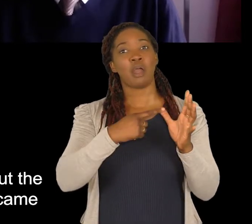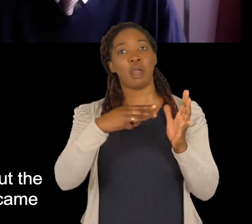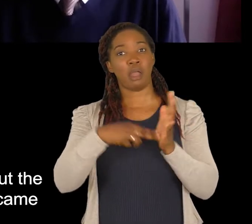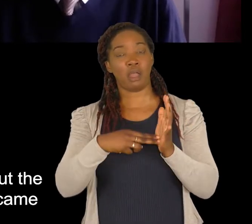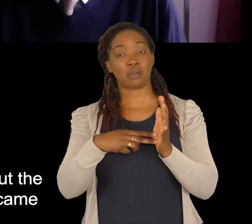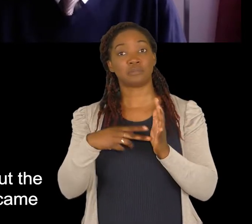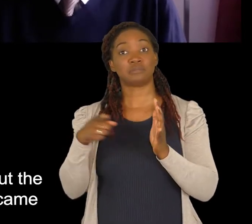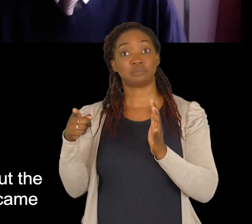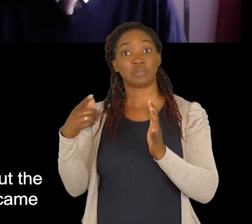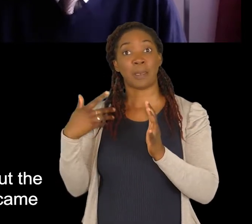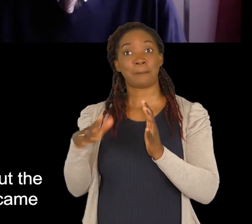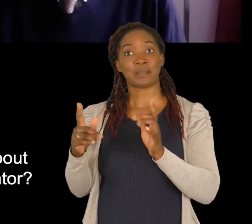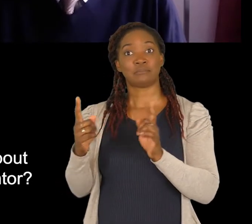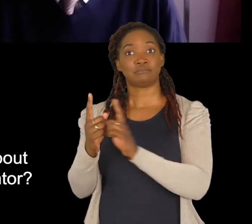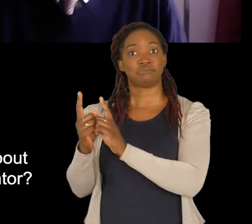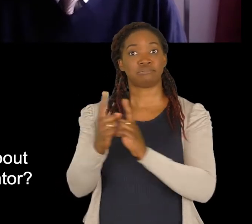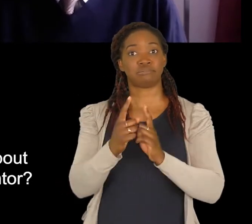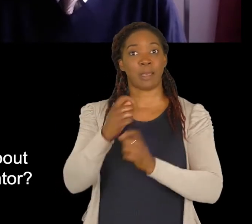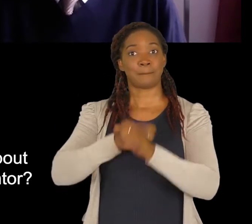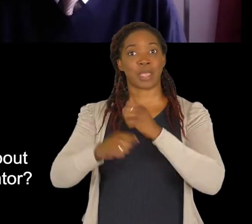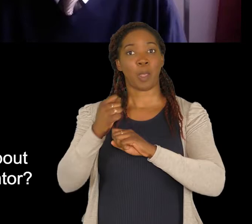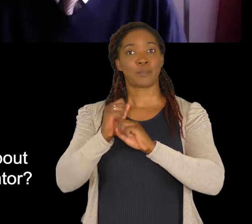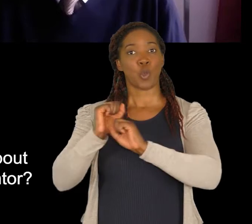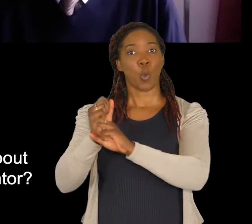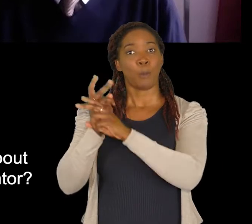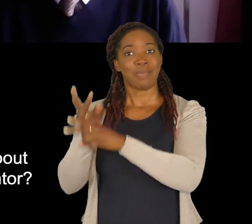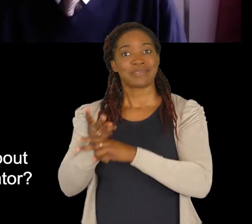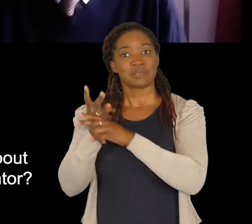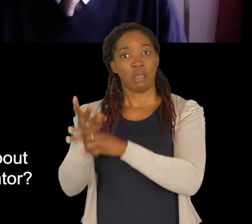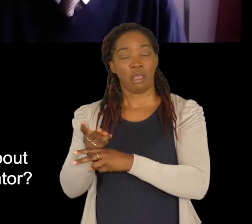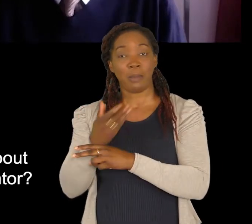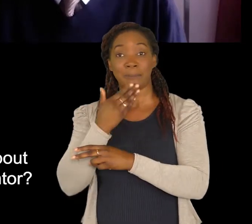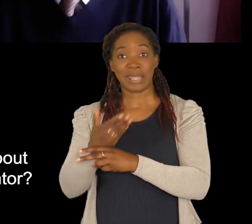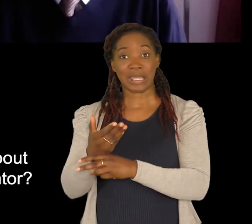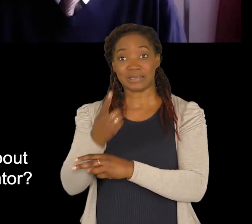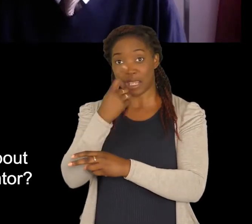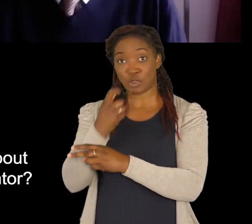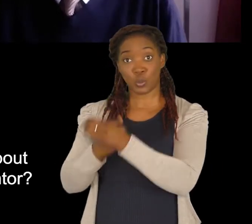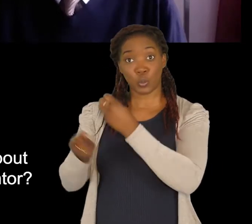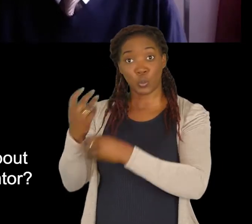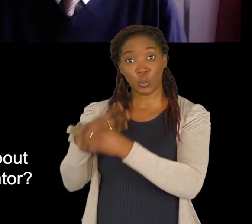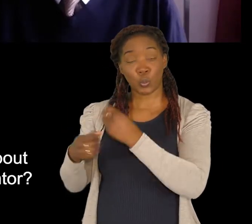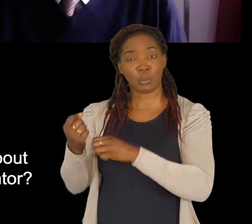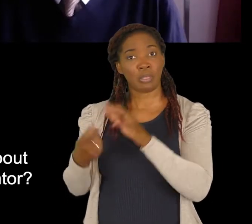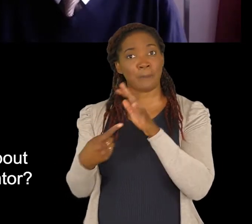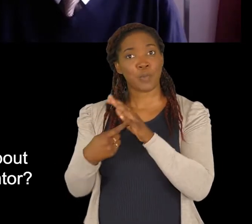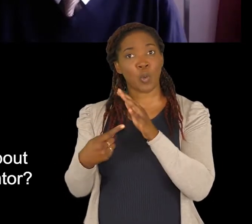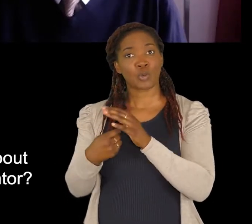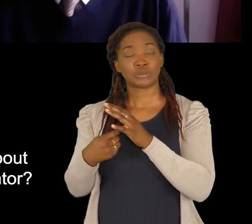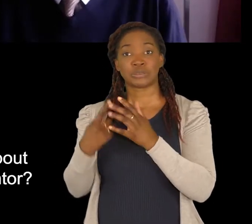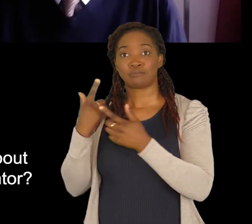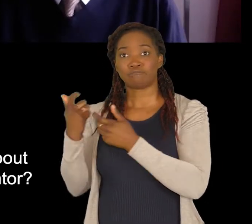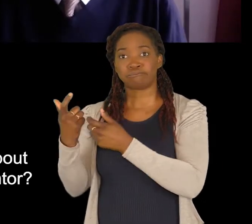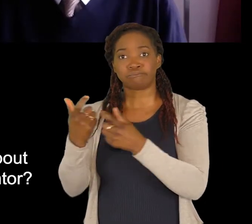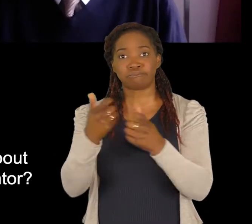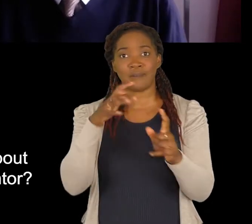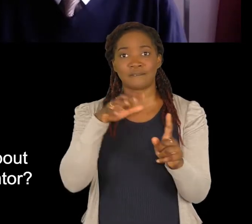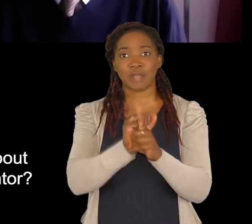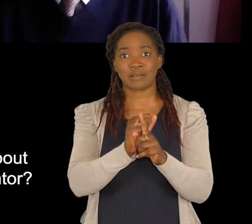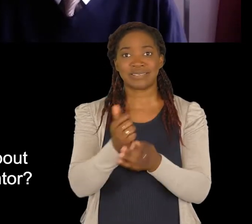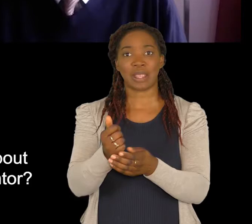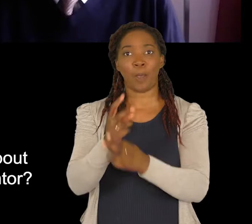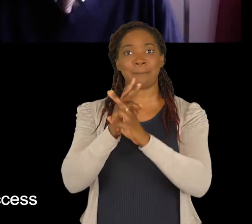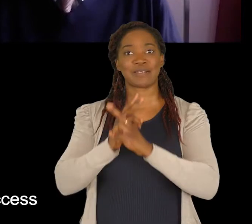something in you and he became your mentor. Can you talk to us a little bit about the importance of seeking and finding